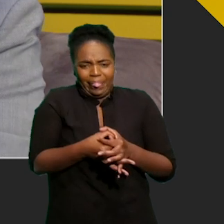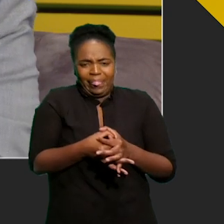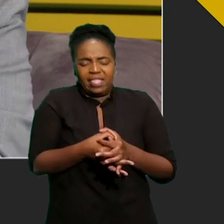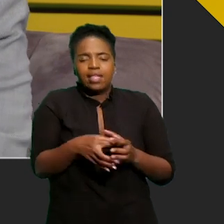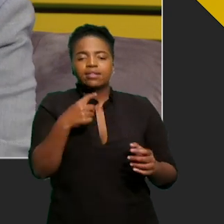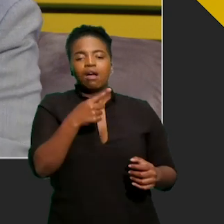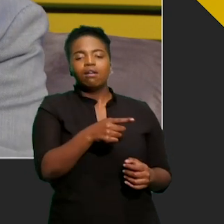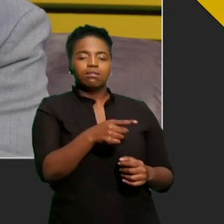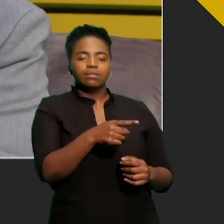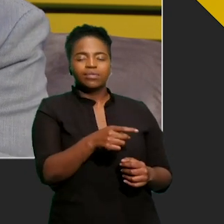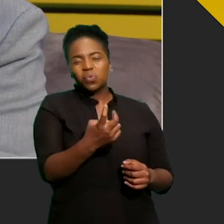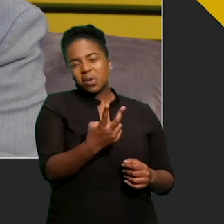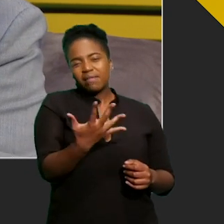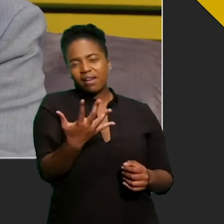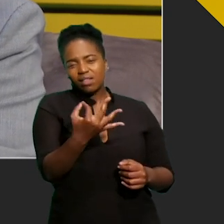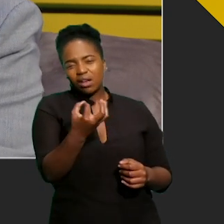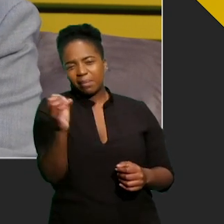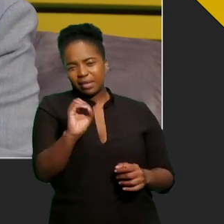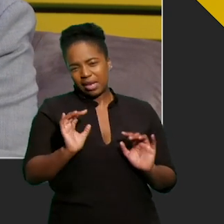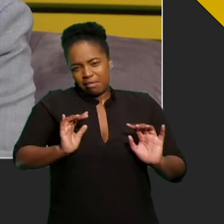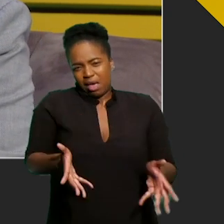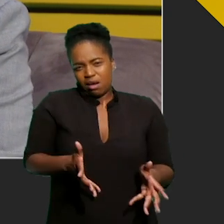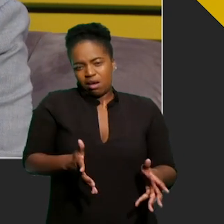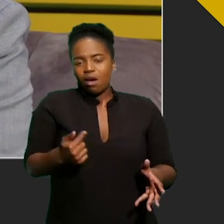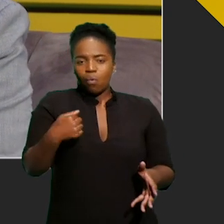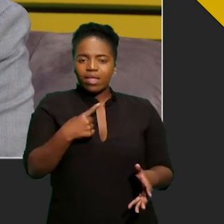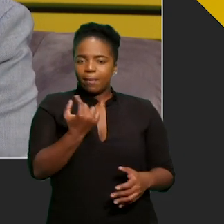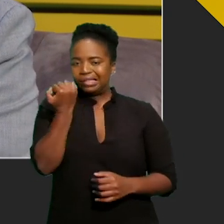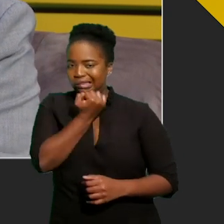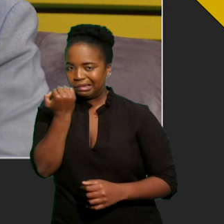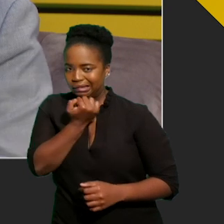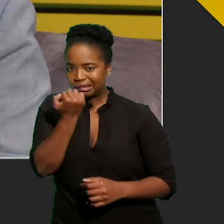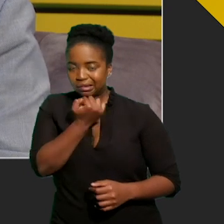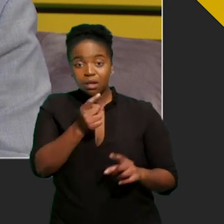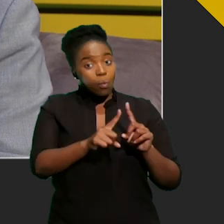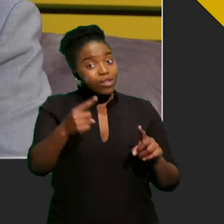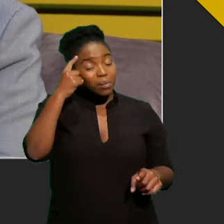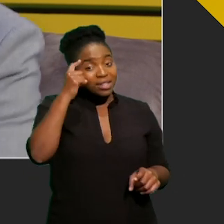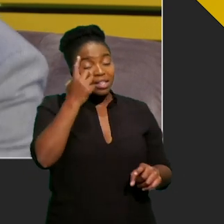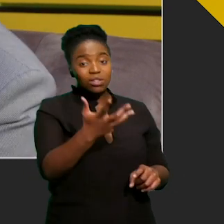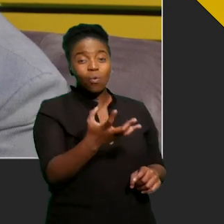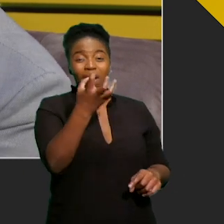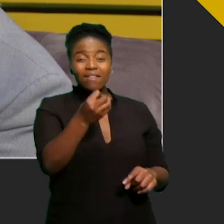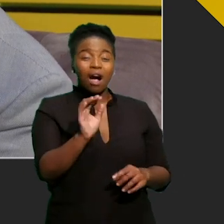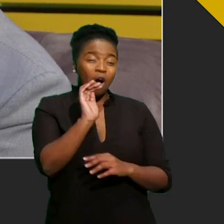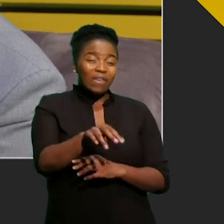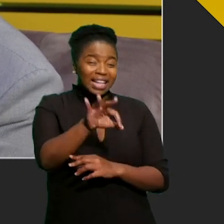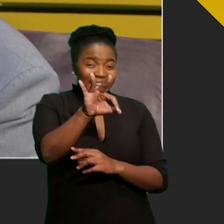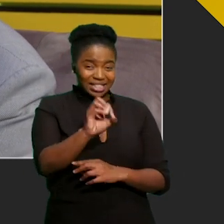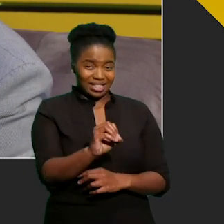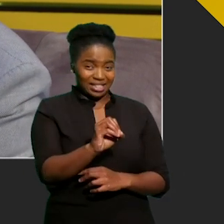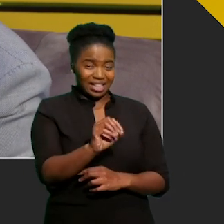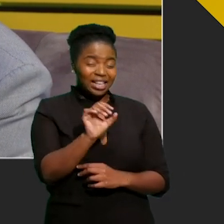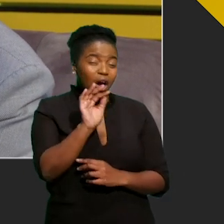in this case, say between 25 and 30%, where in fact journalists have to apologize. Yeah. Because think about it, we've got over 30, and it